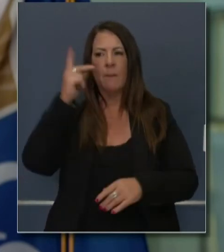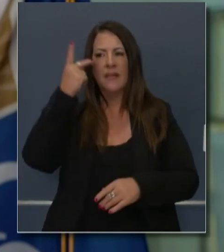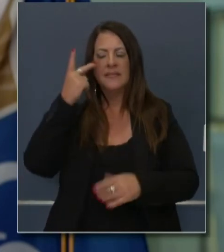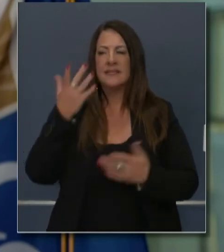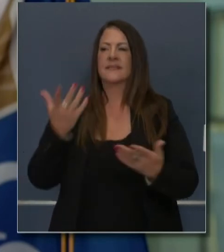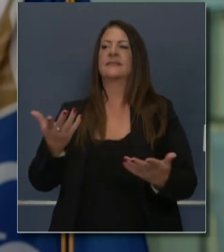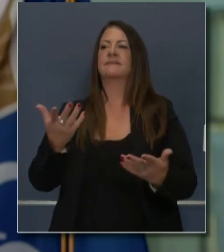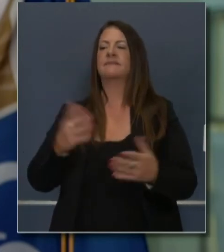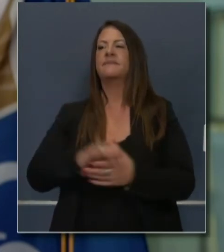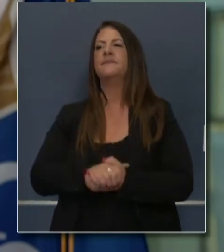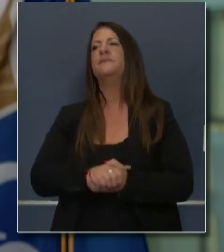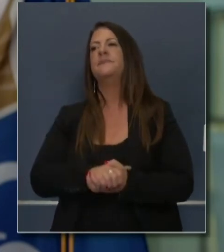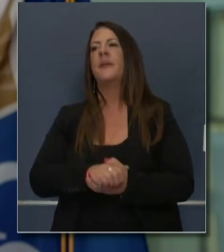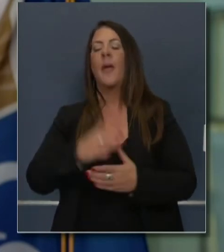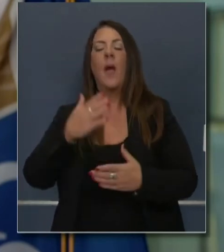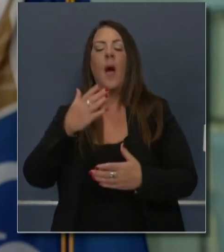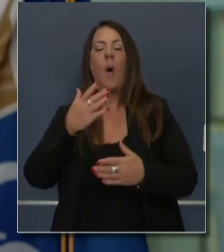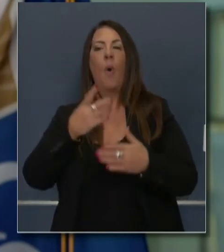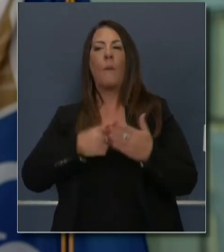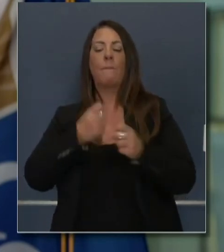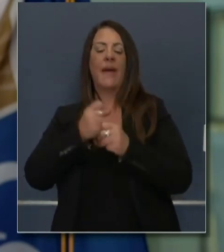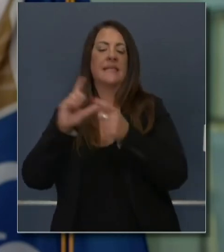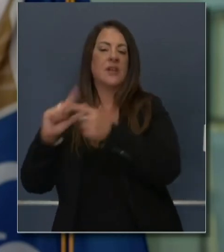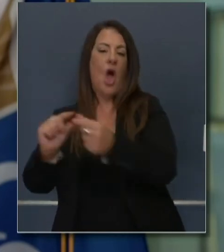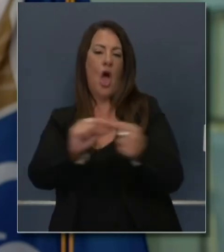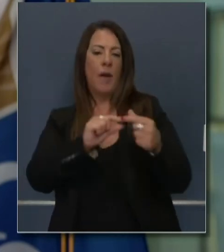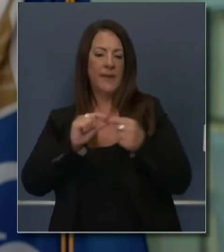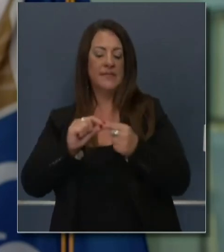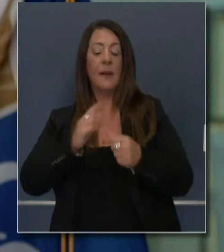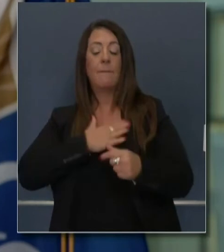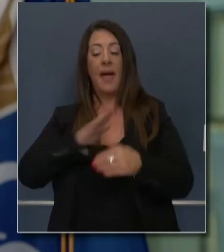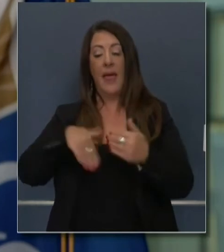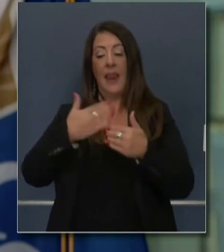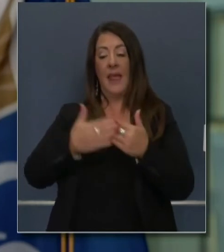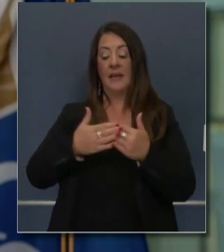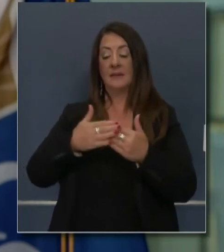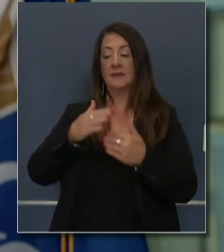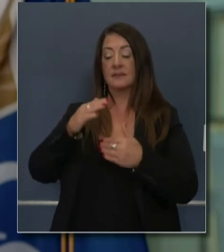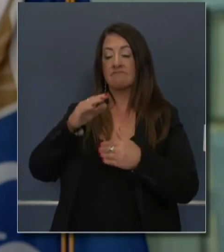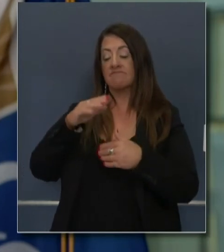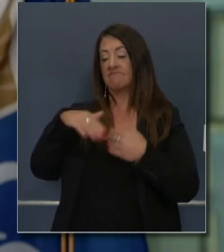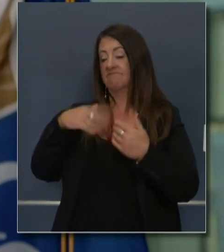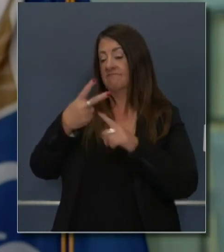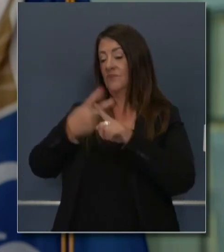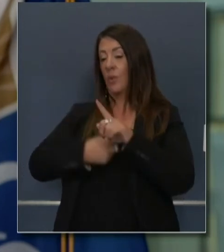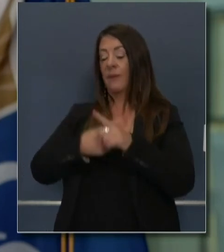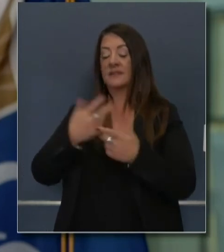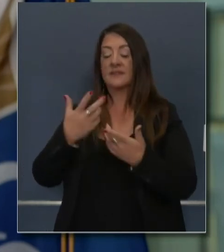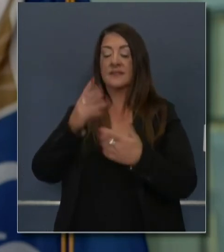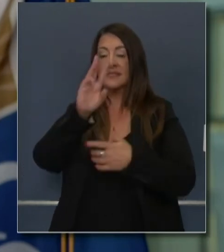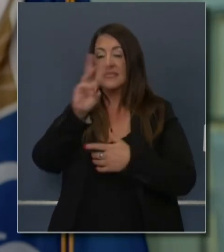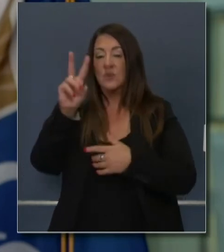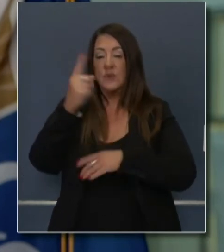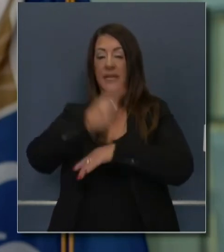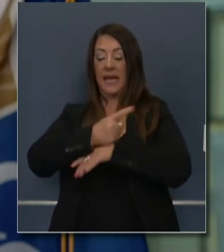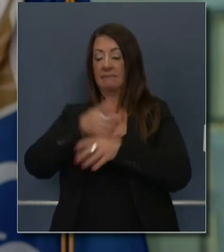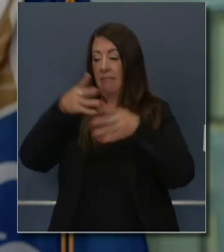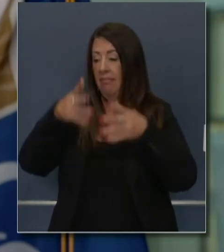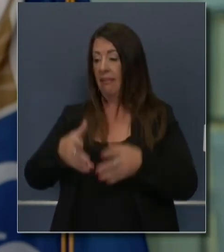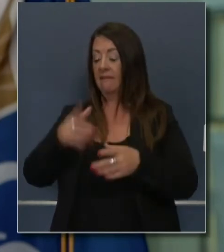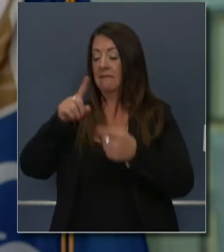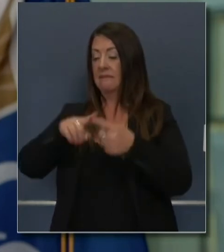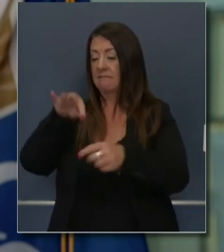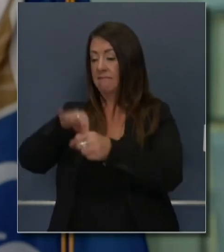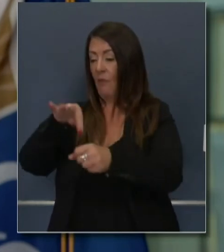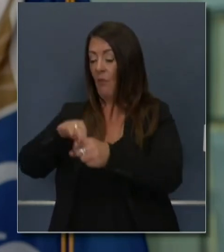as it relates to my punditry on this. The next 62 days, sadly, from my humble perspective,